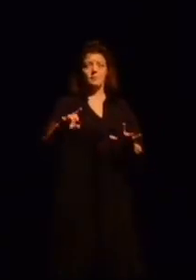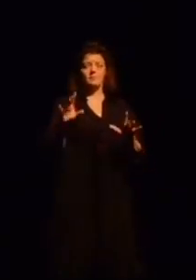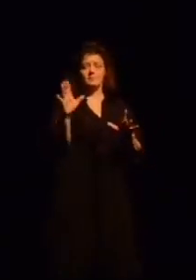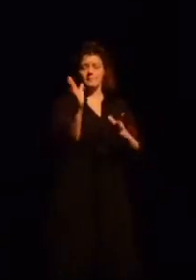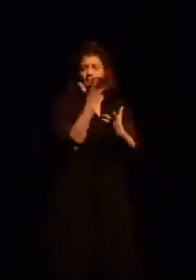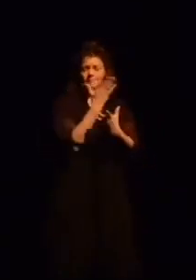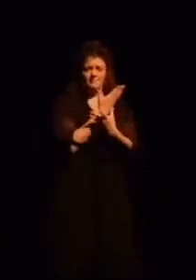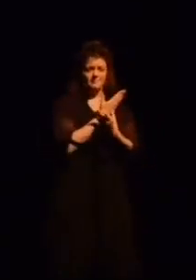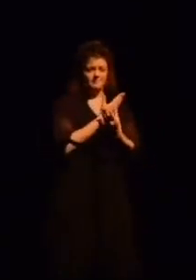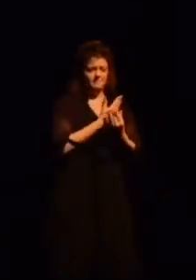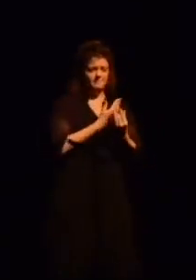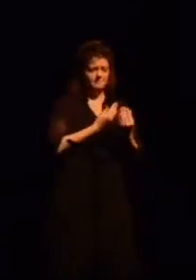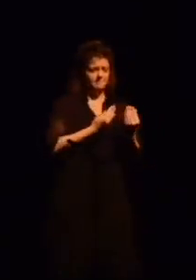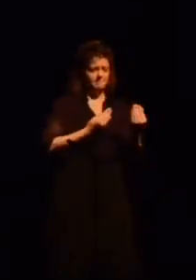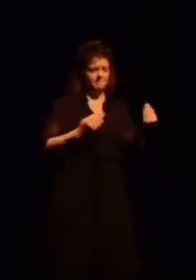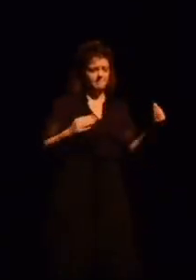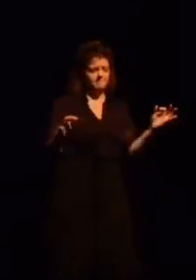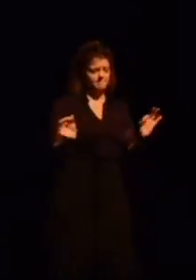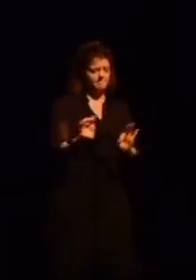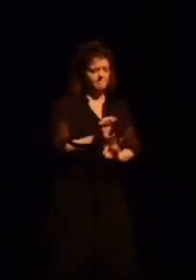music.